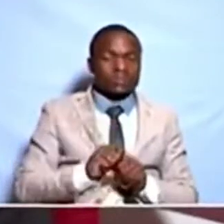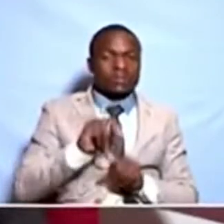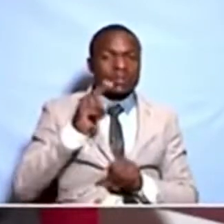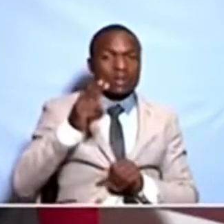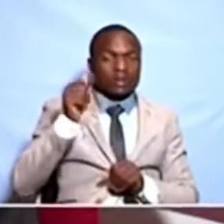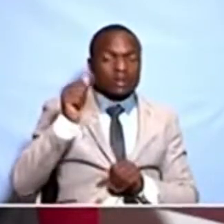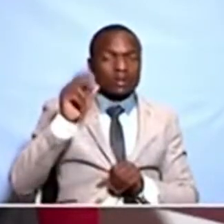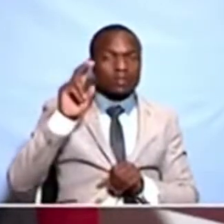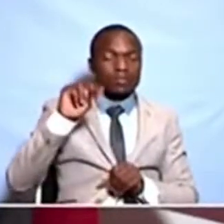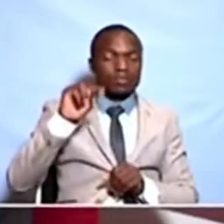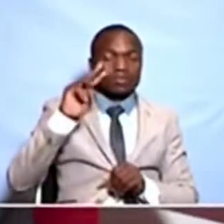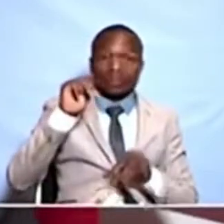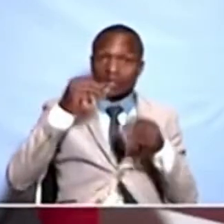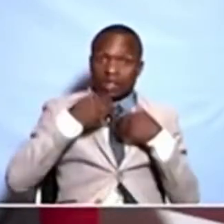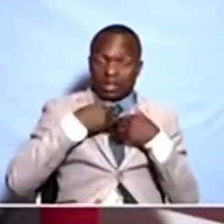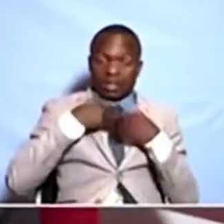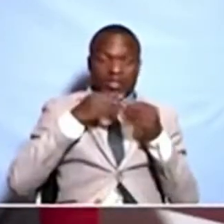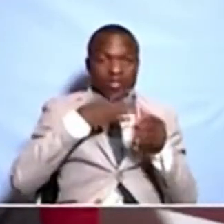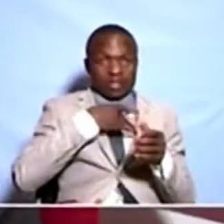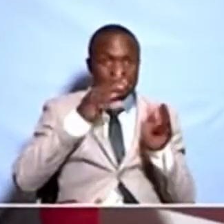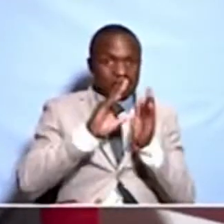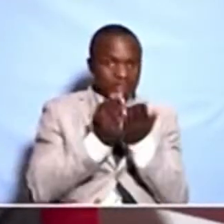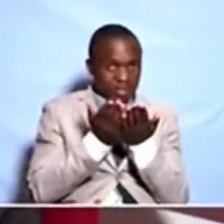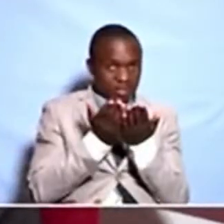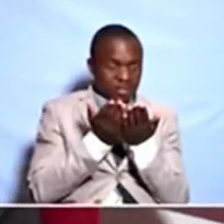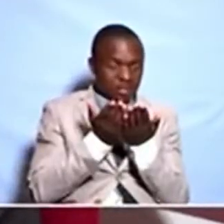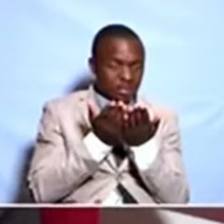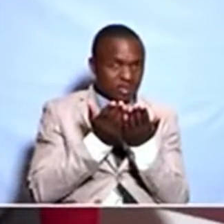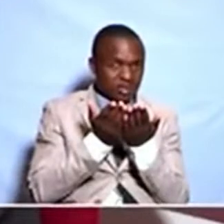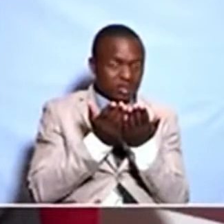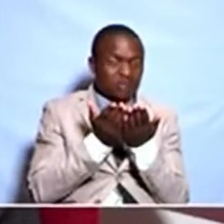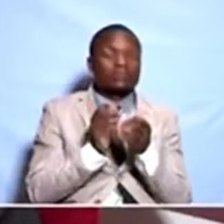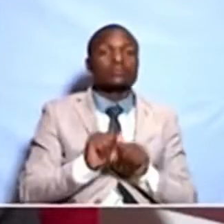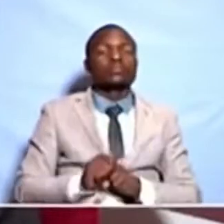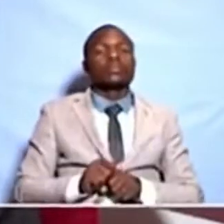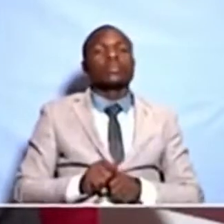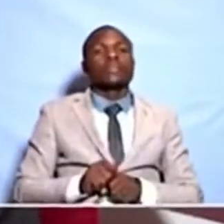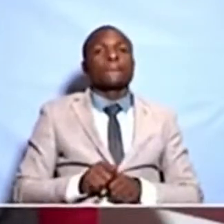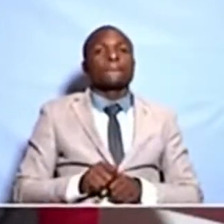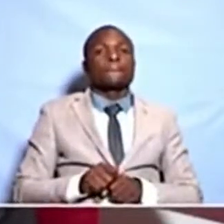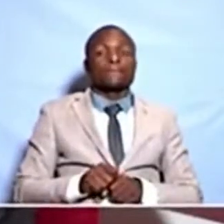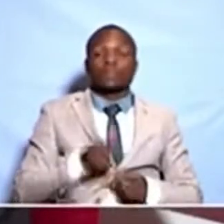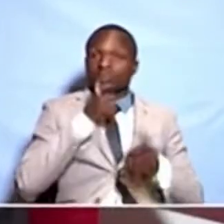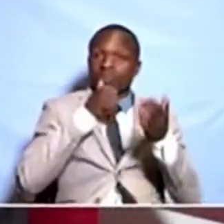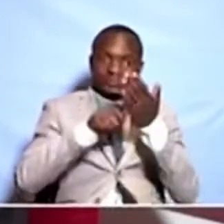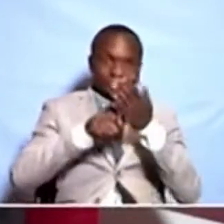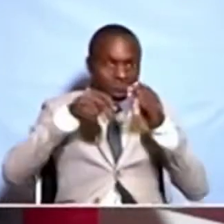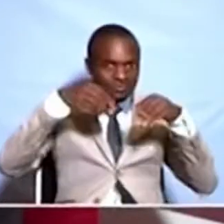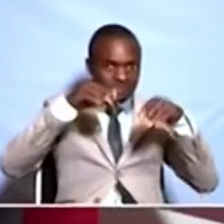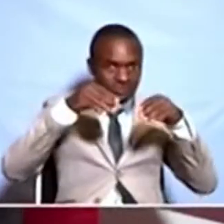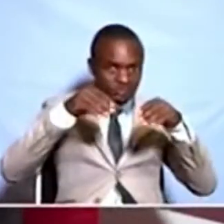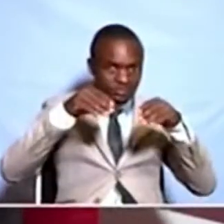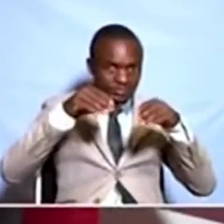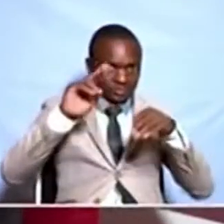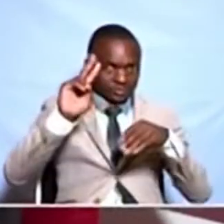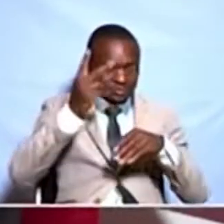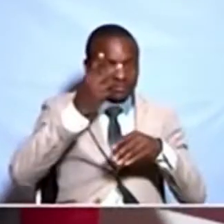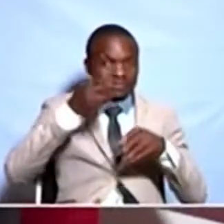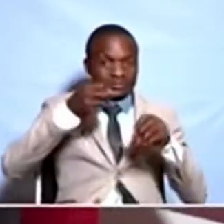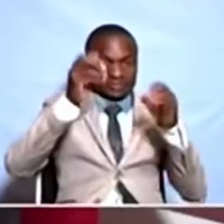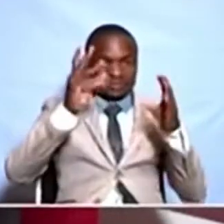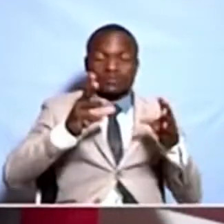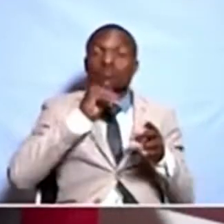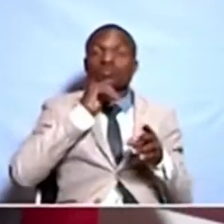I have a white book, is a Facebook follower. I have a white book and a letter of sale from the second owner who did